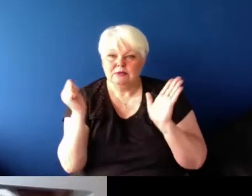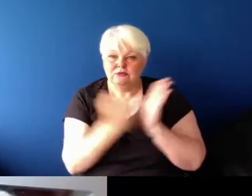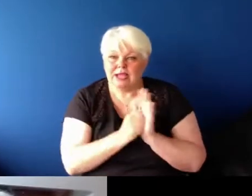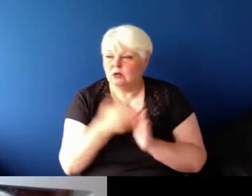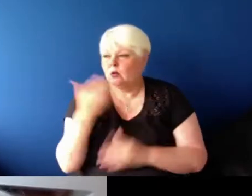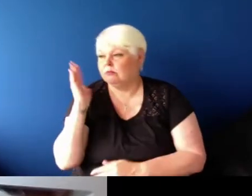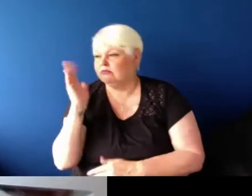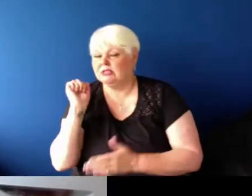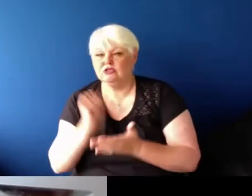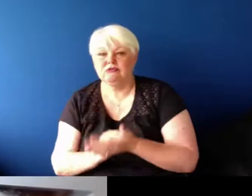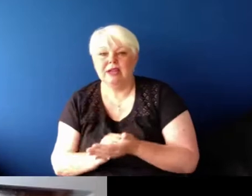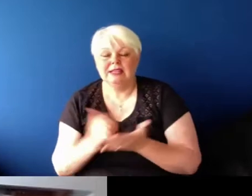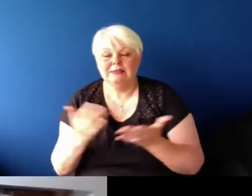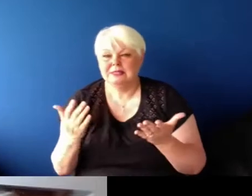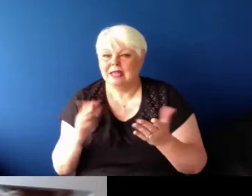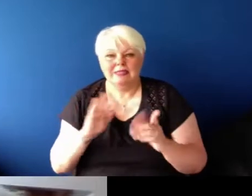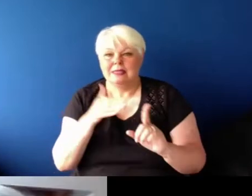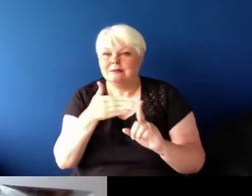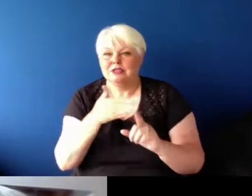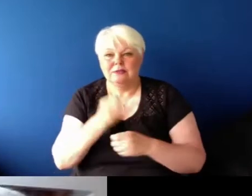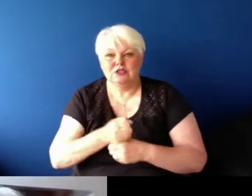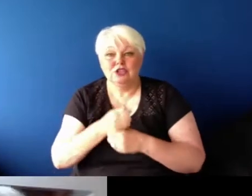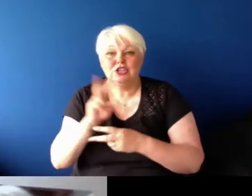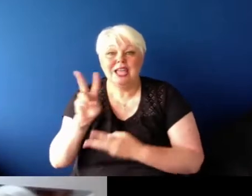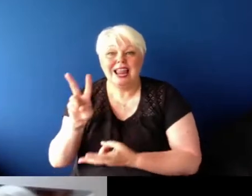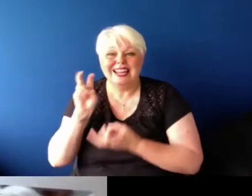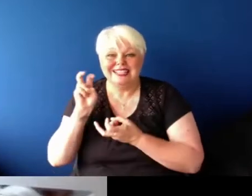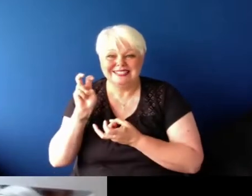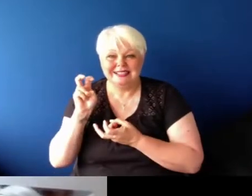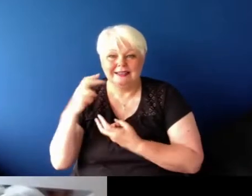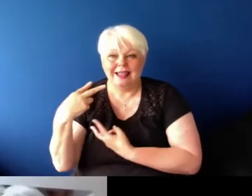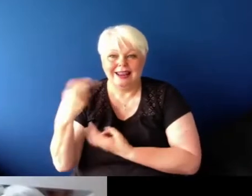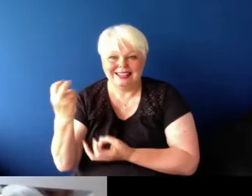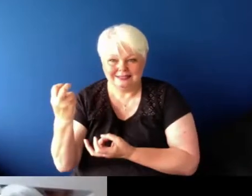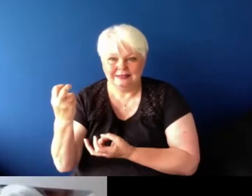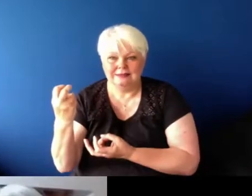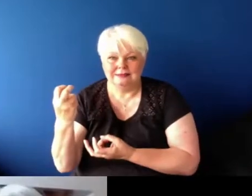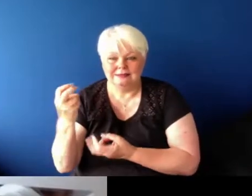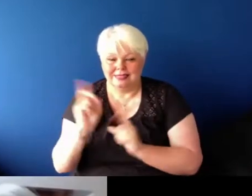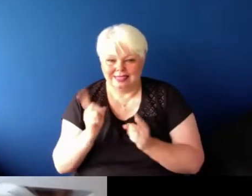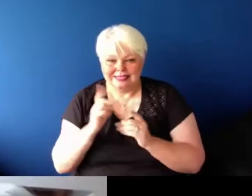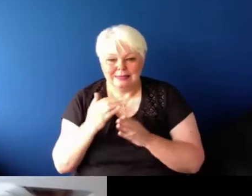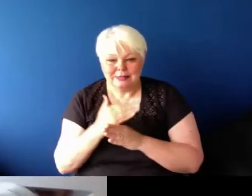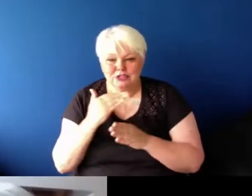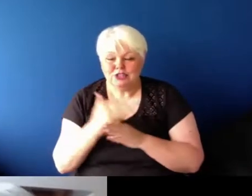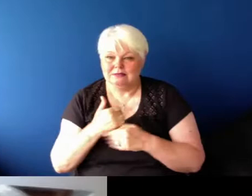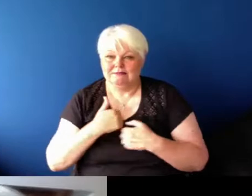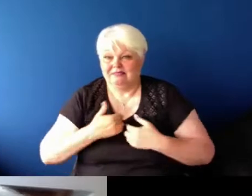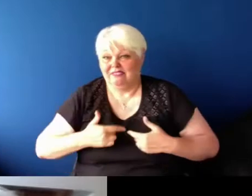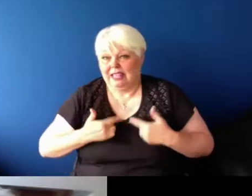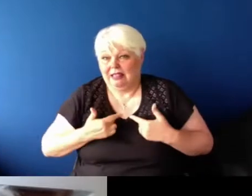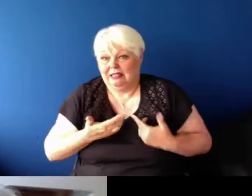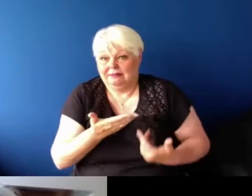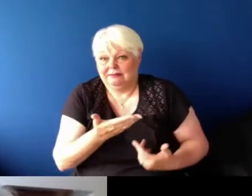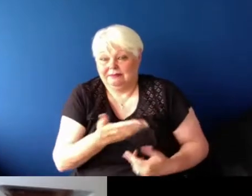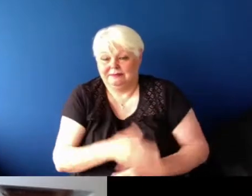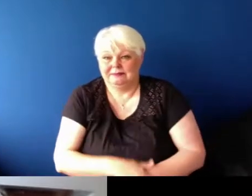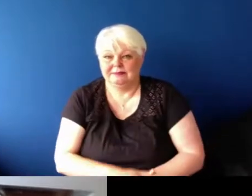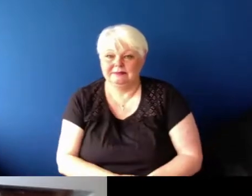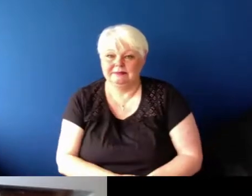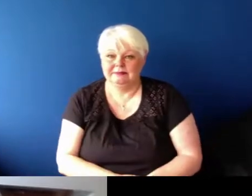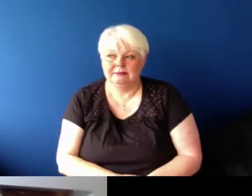sermon. I think the mission of the church is listening. It's a listening mission. And listening isn't a